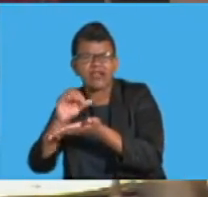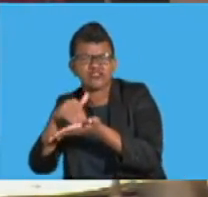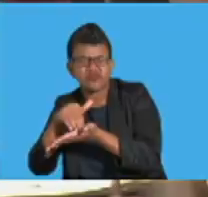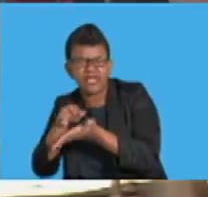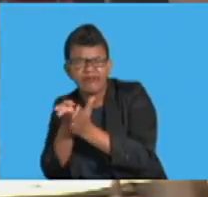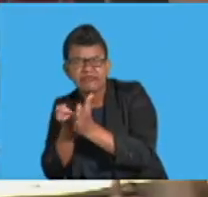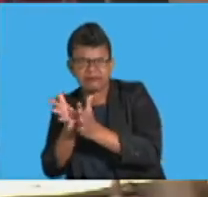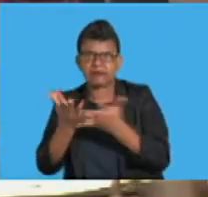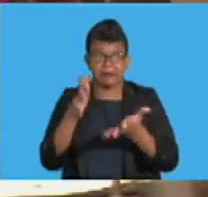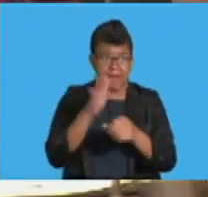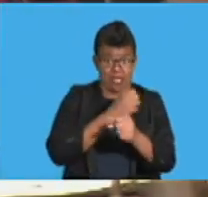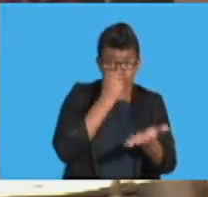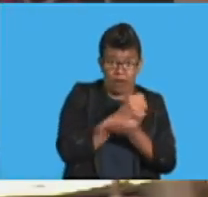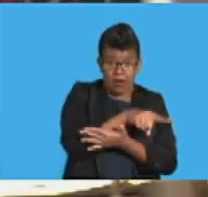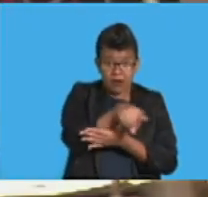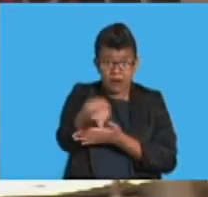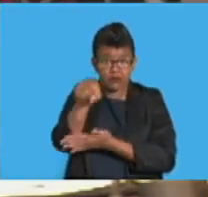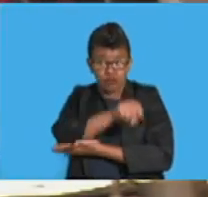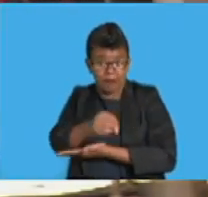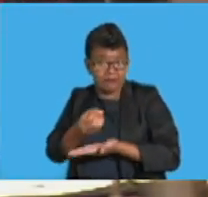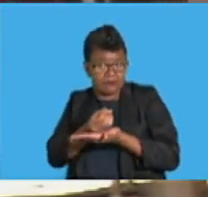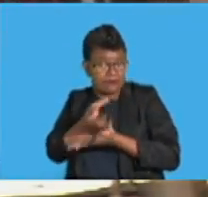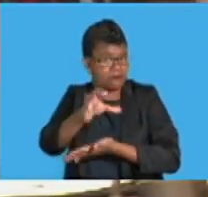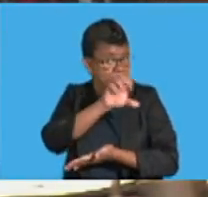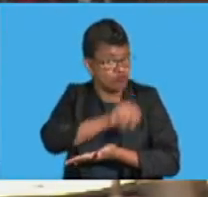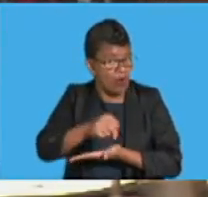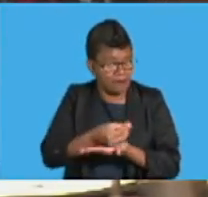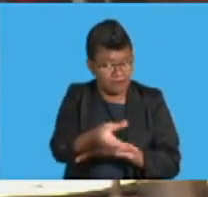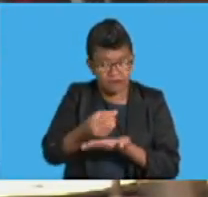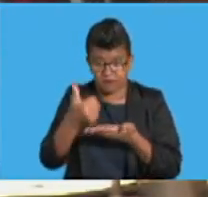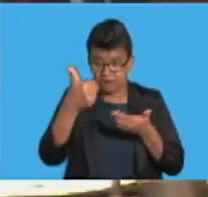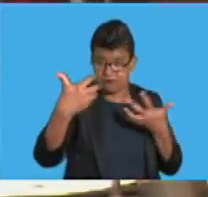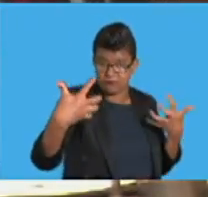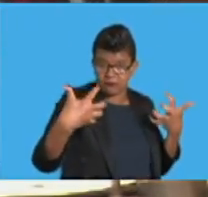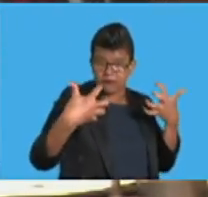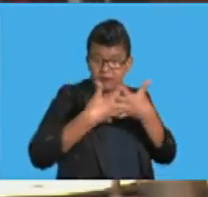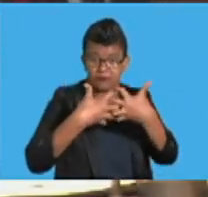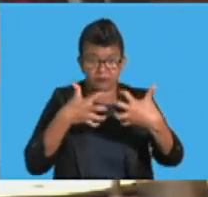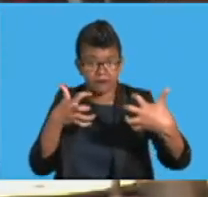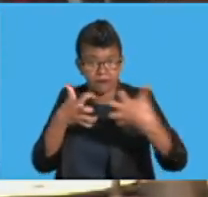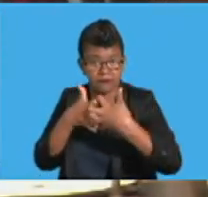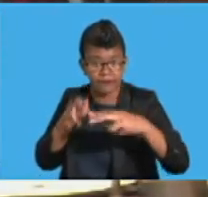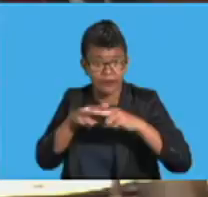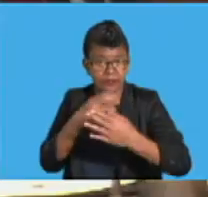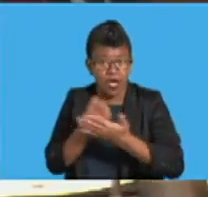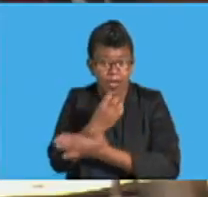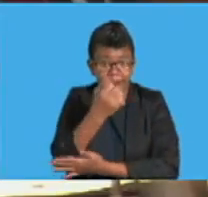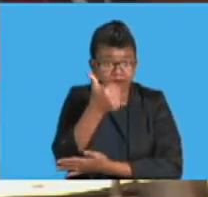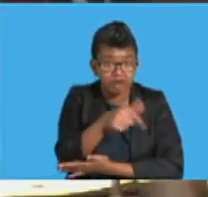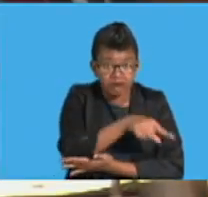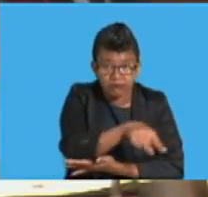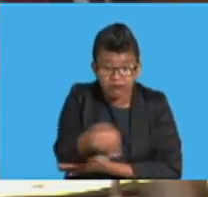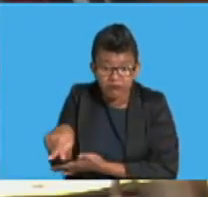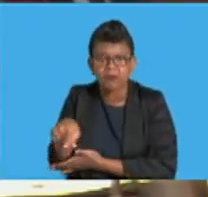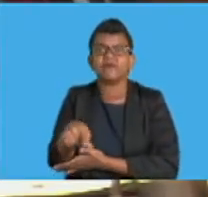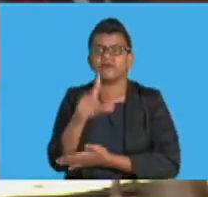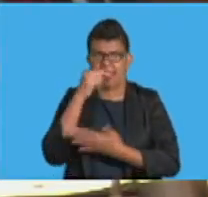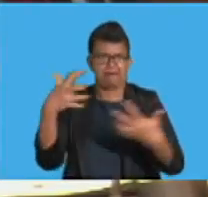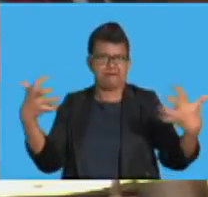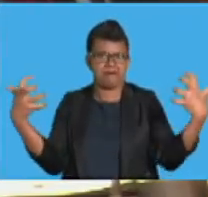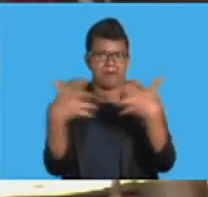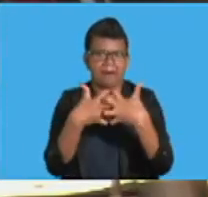offered by the government and donors meet the needs of our nation. We are working with all our universities, which are funded by the government, to ensure